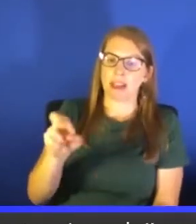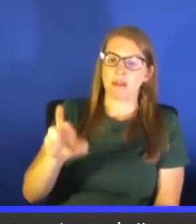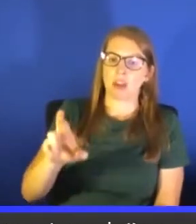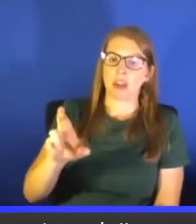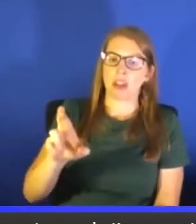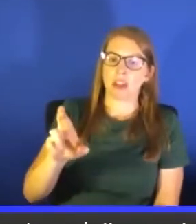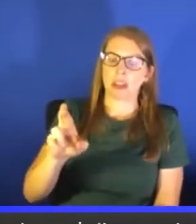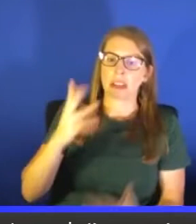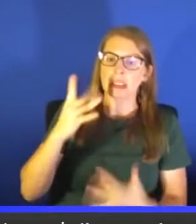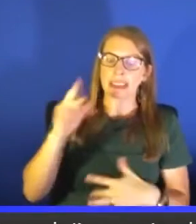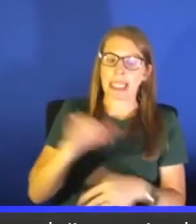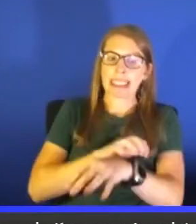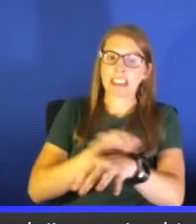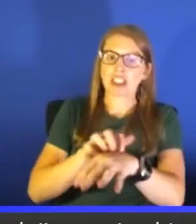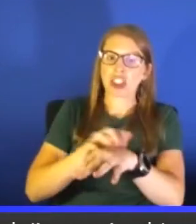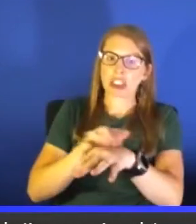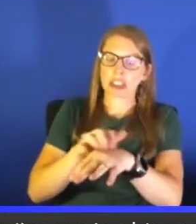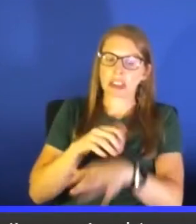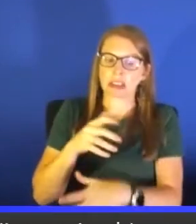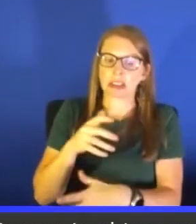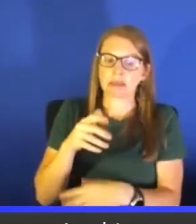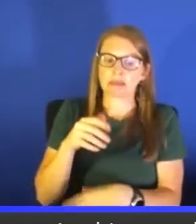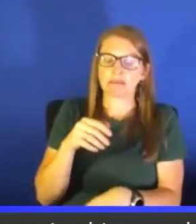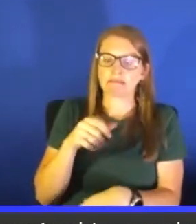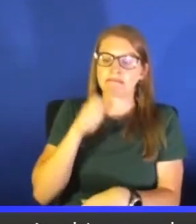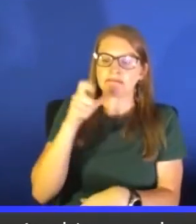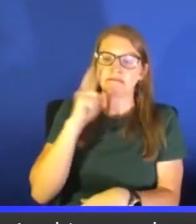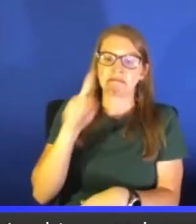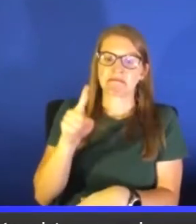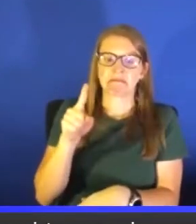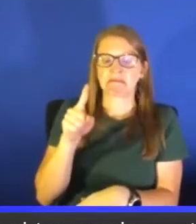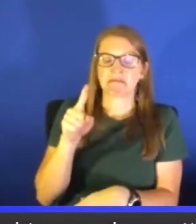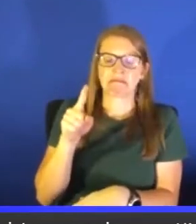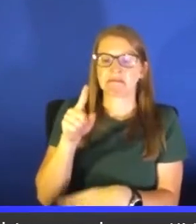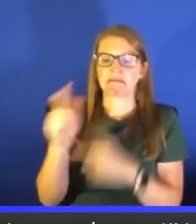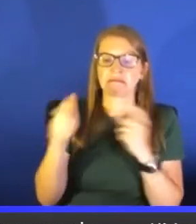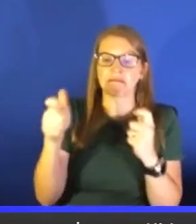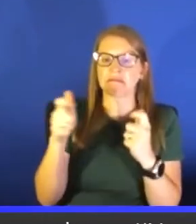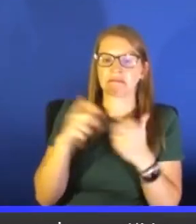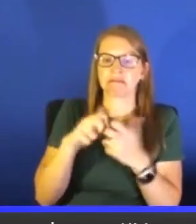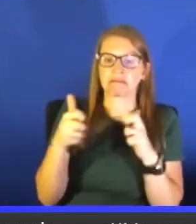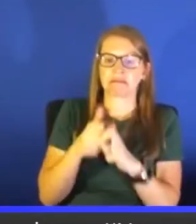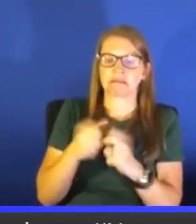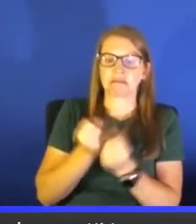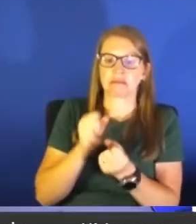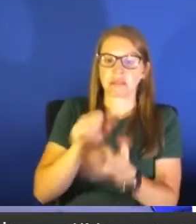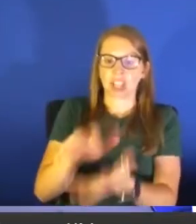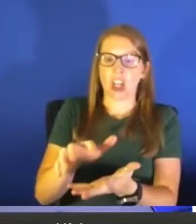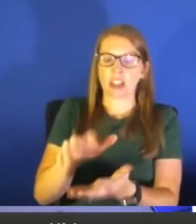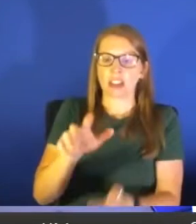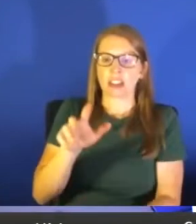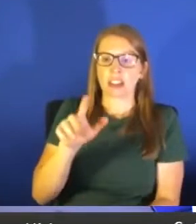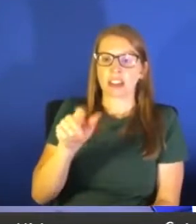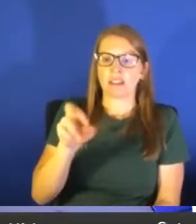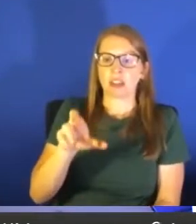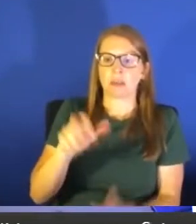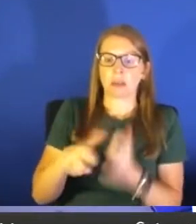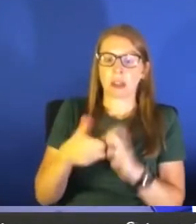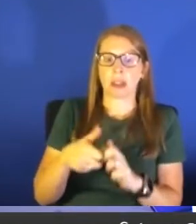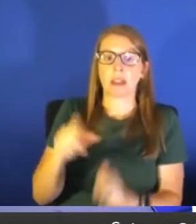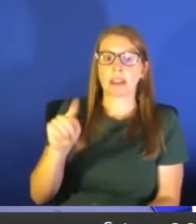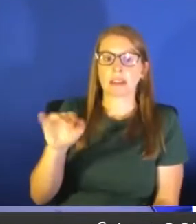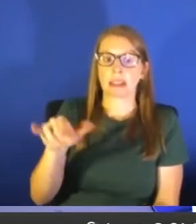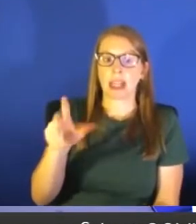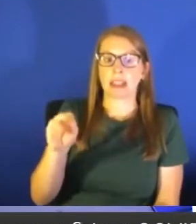So it's not something I commonly think of as a major problem to cause liver problems. Tylenol, though. Tylenol for sure. Oh my gosh, yeah. We're always